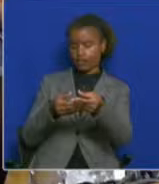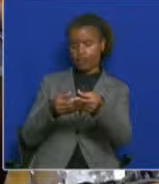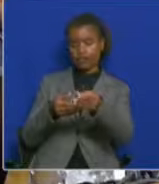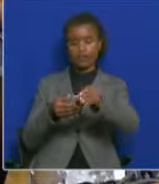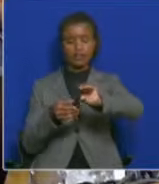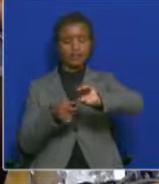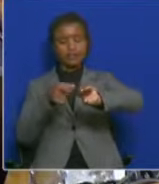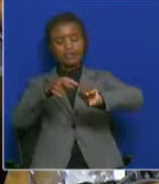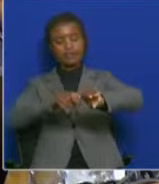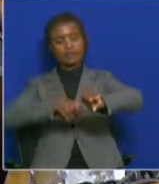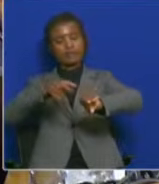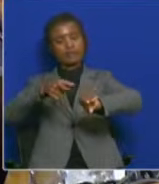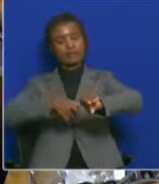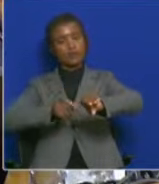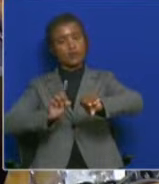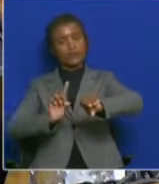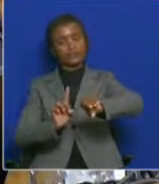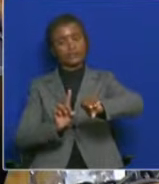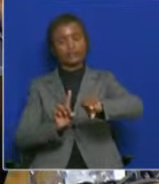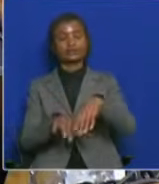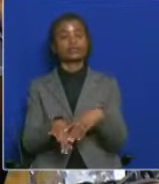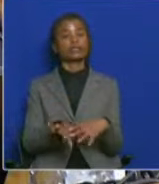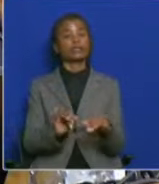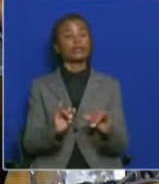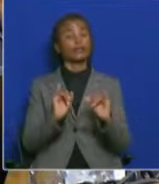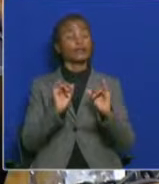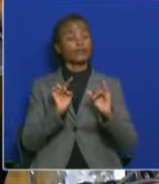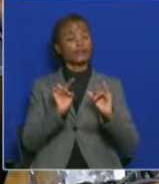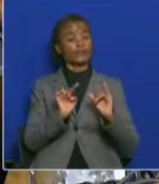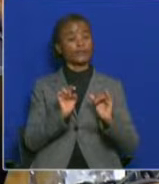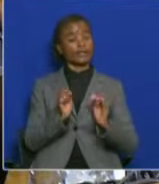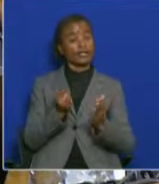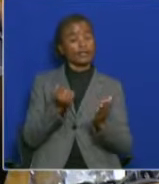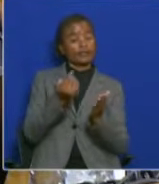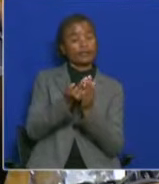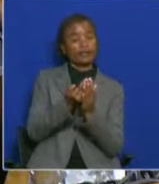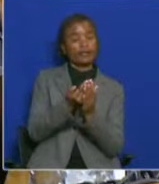Urgent application, answering papers, file 1 of 2.